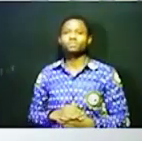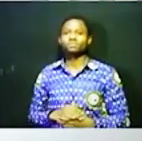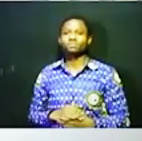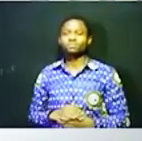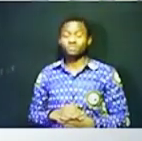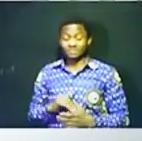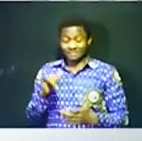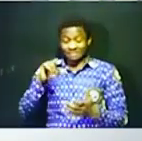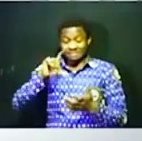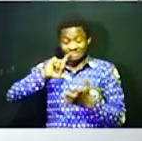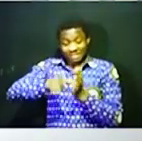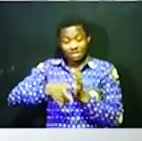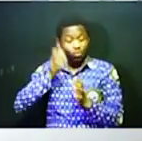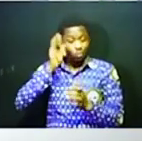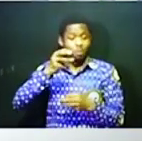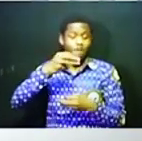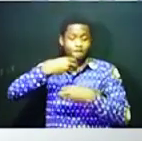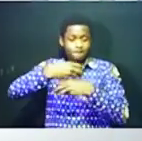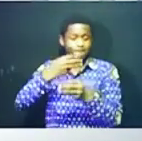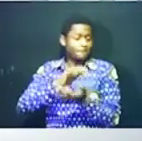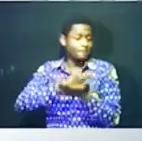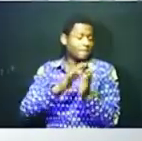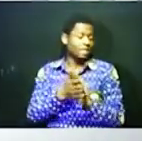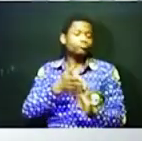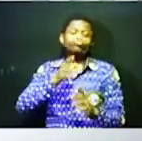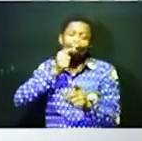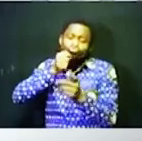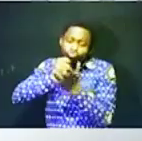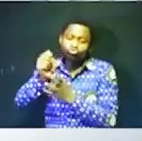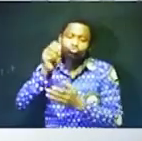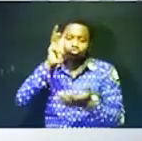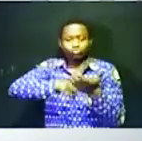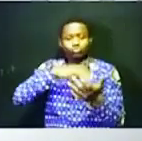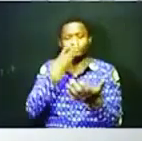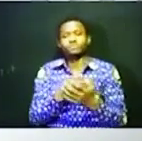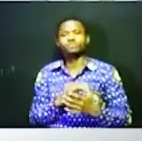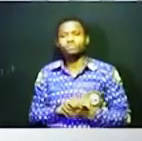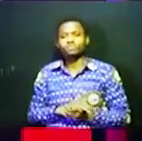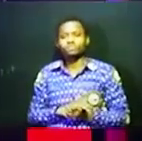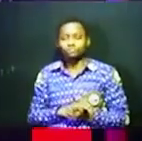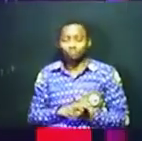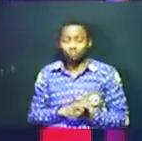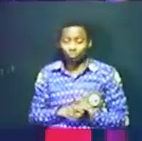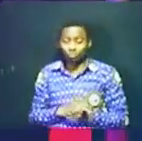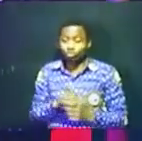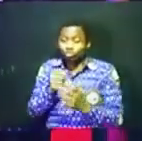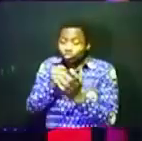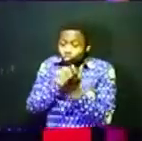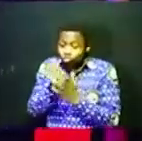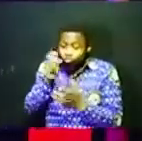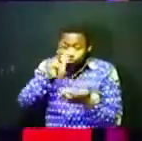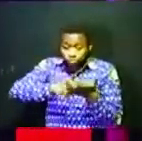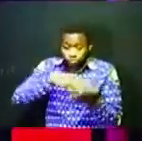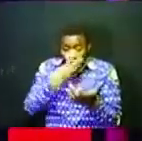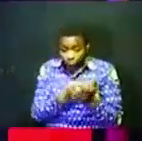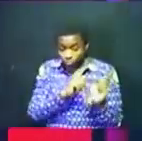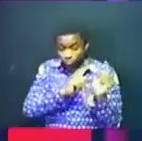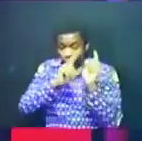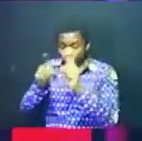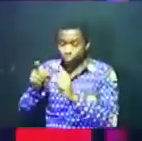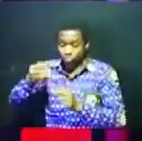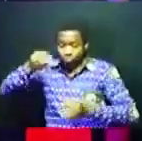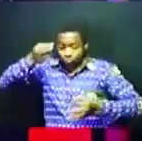That makes a true witness. See, the true witness goes to court to give or